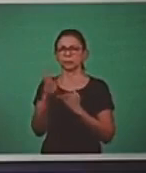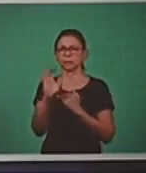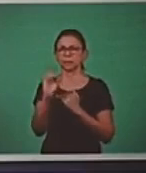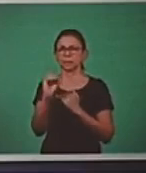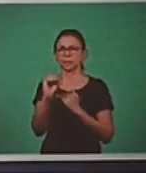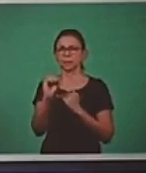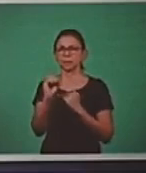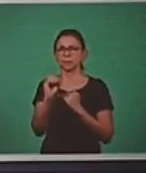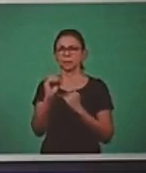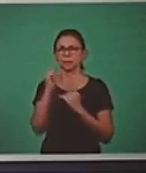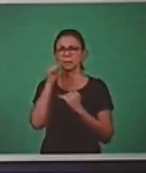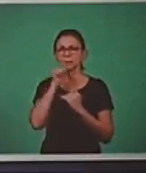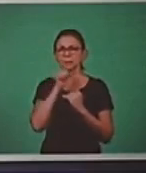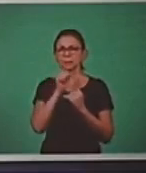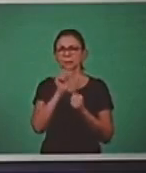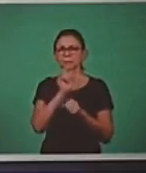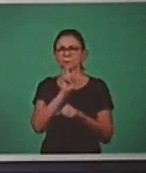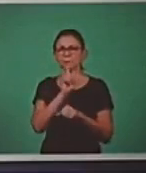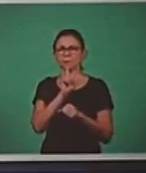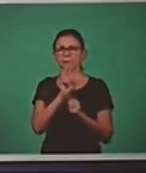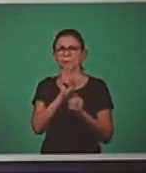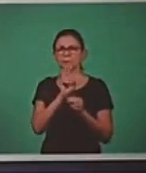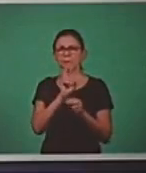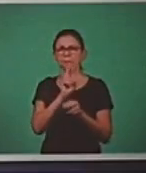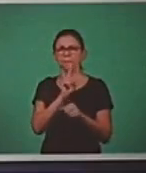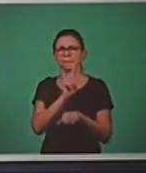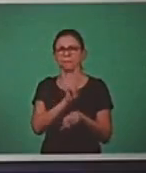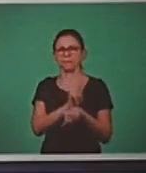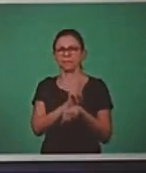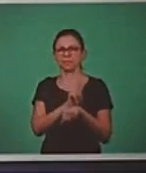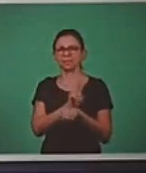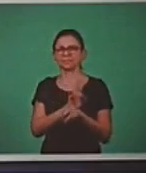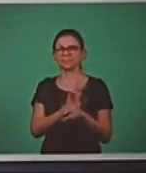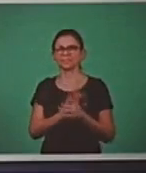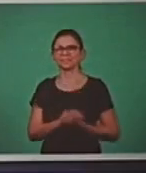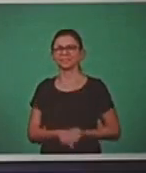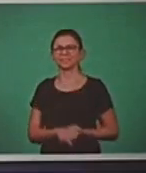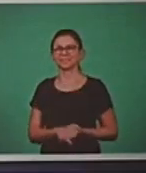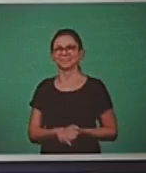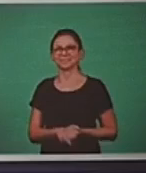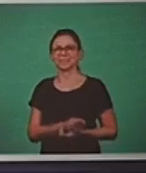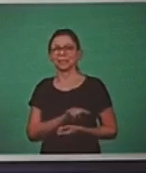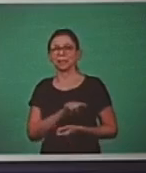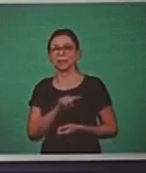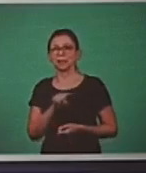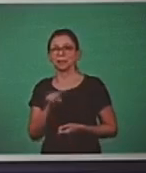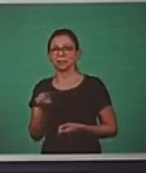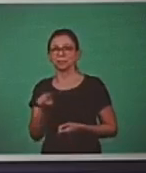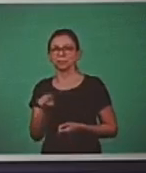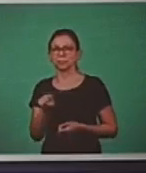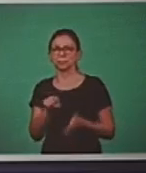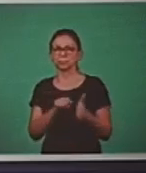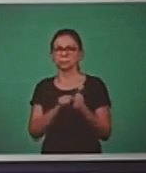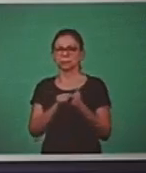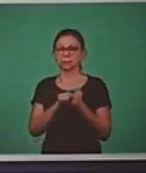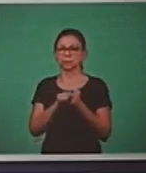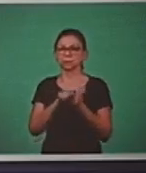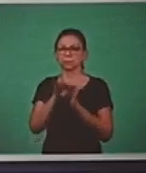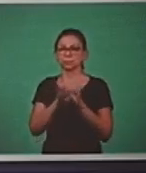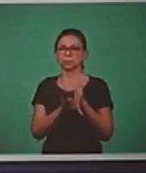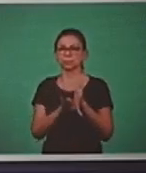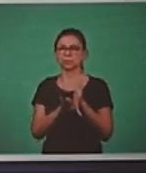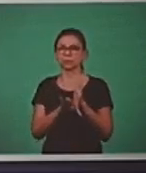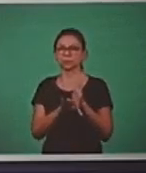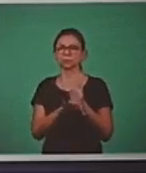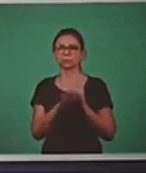25, verses 1 to 12. So here's the question. The brethren are going to be working on and examining the text of the